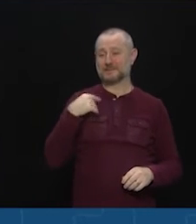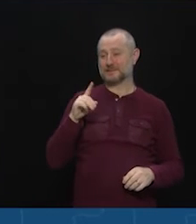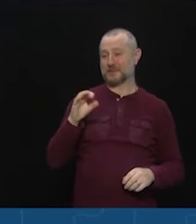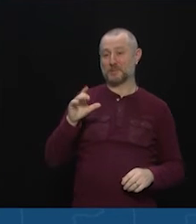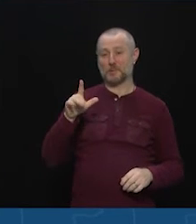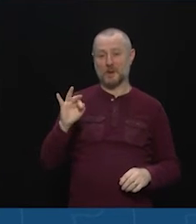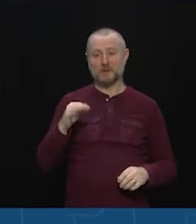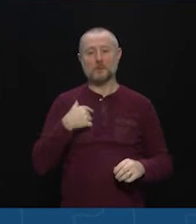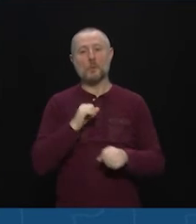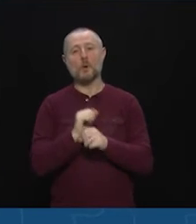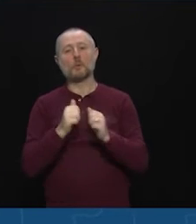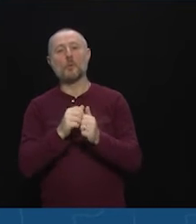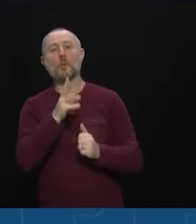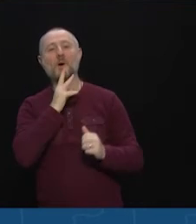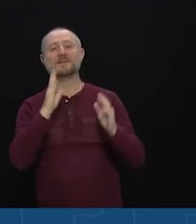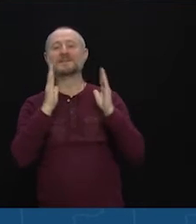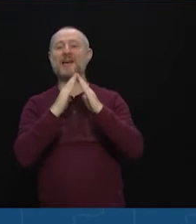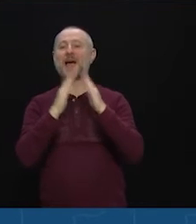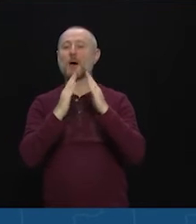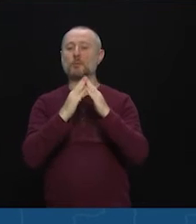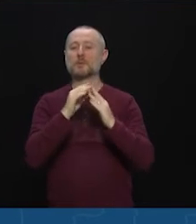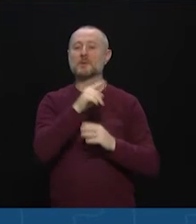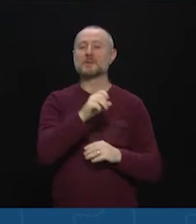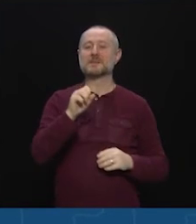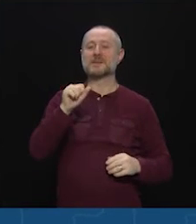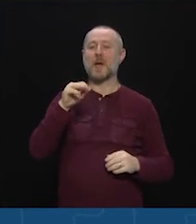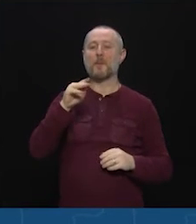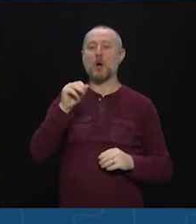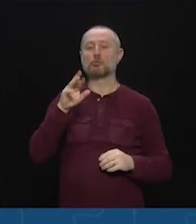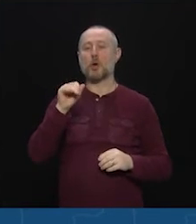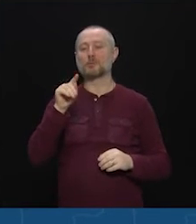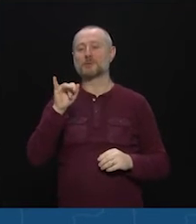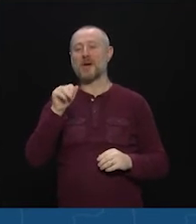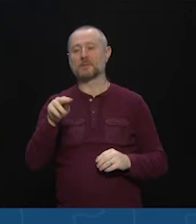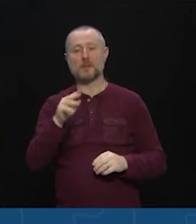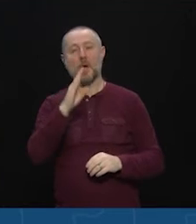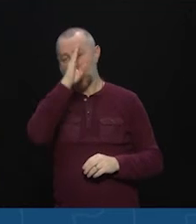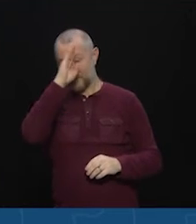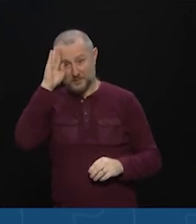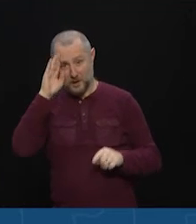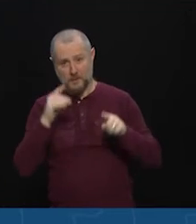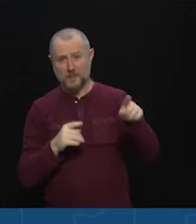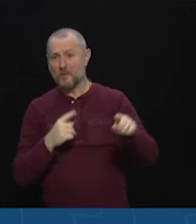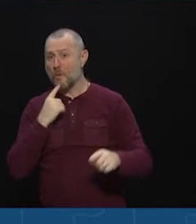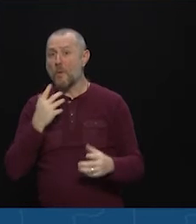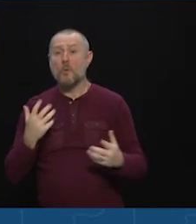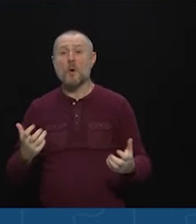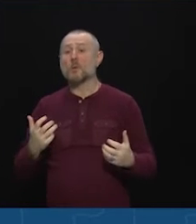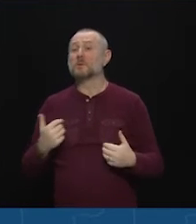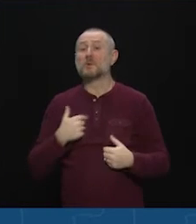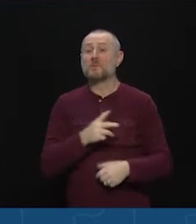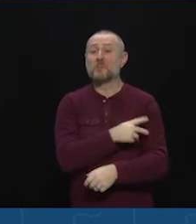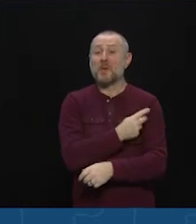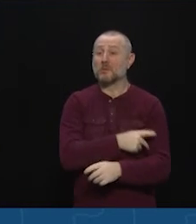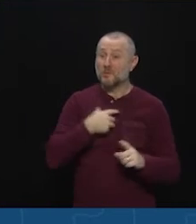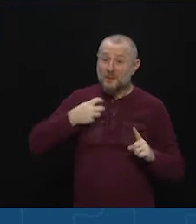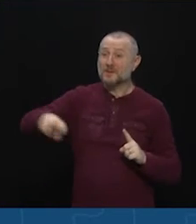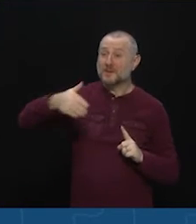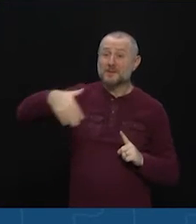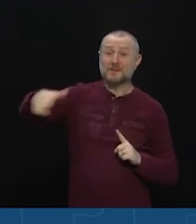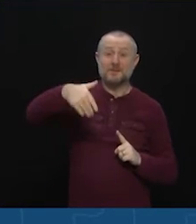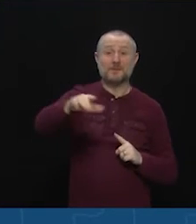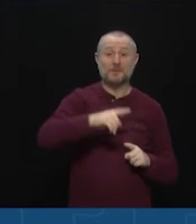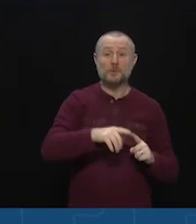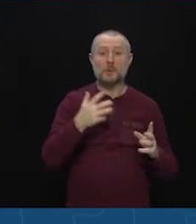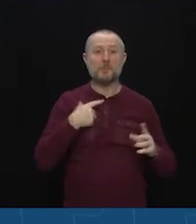and at Samaritan Medical Center. They said, we want to be able to transfer patients just hospitals in Syracuse area, but we don't have All we